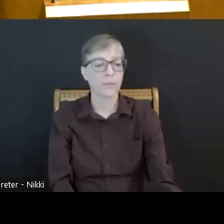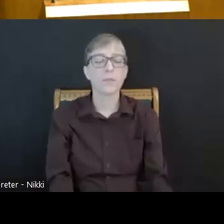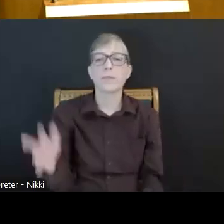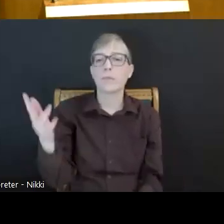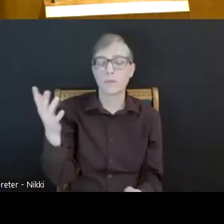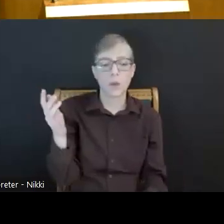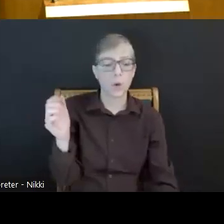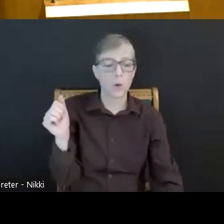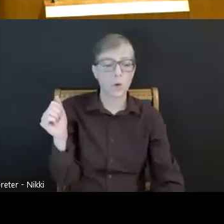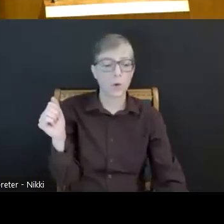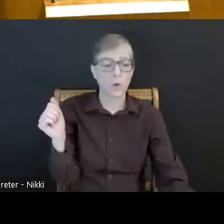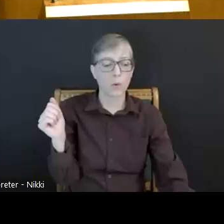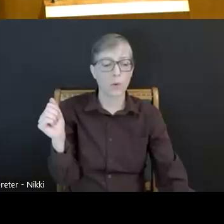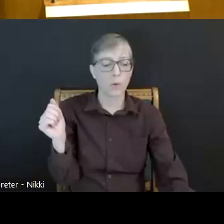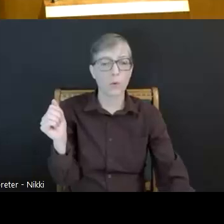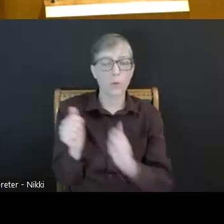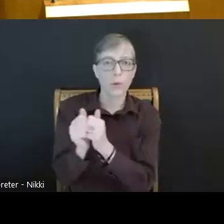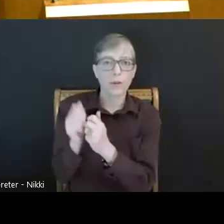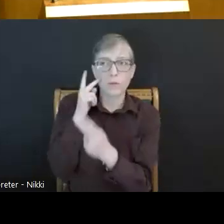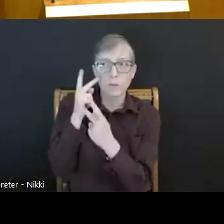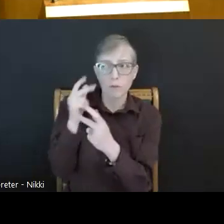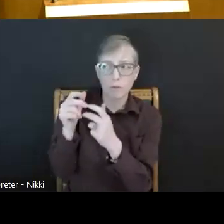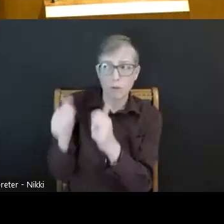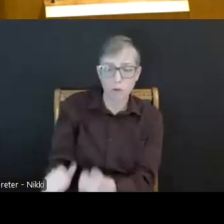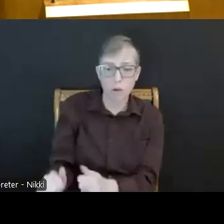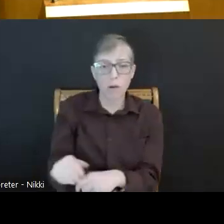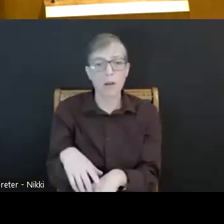it can be made worse by the environment, lack of support, etc.